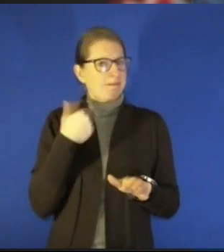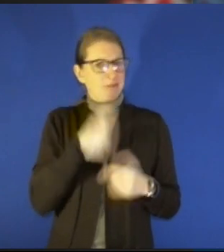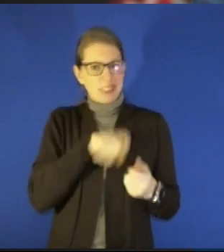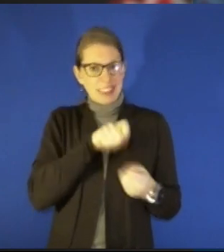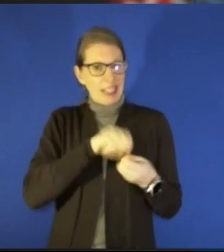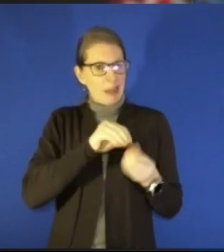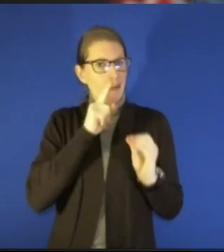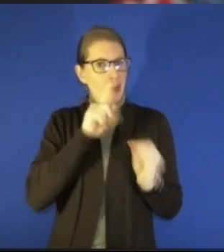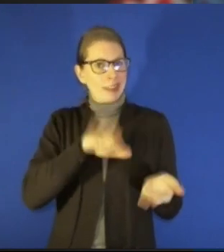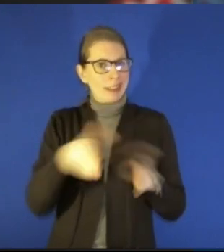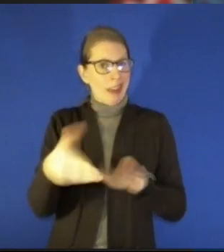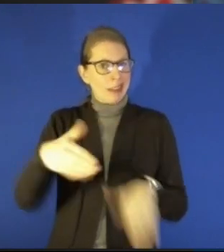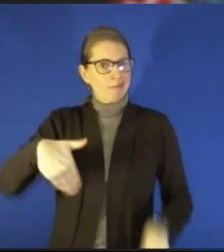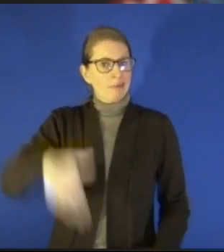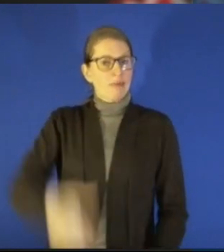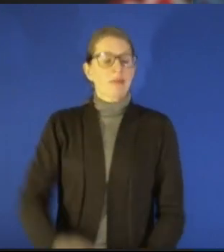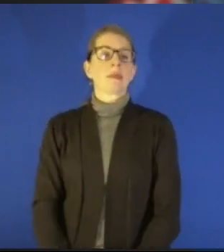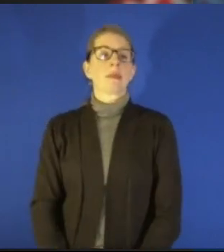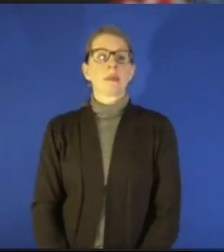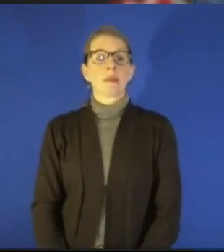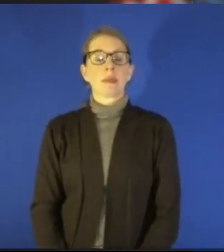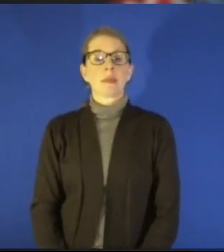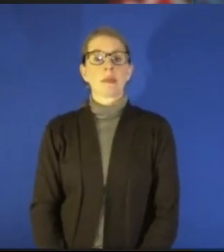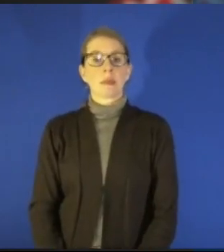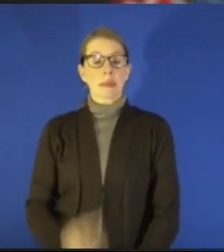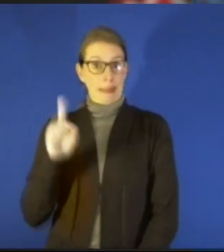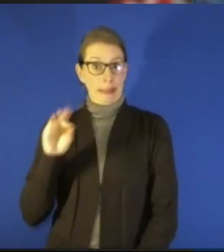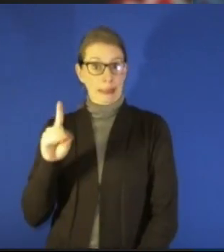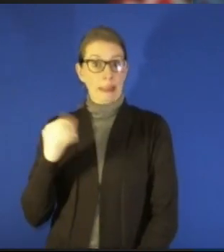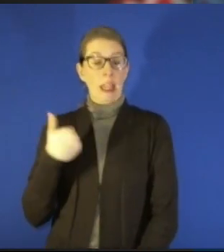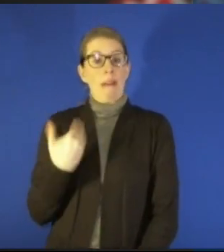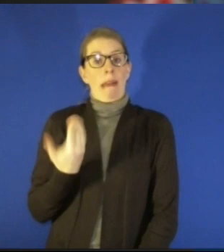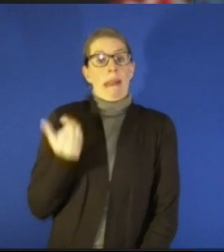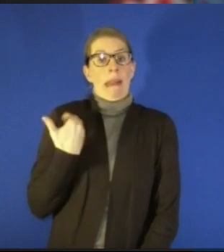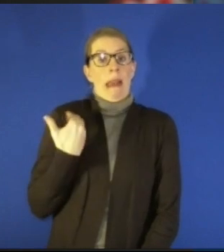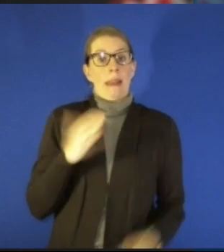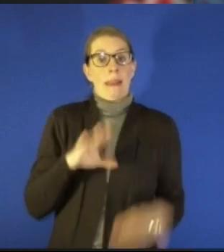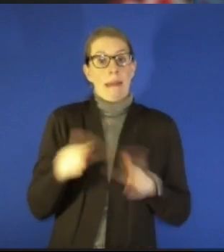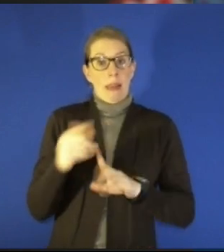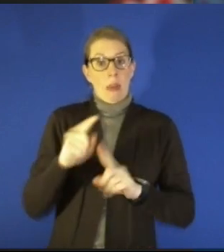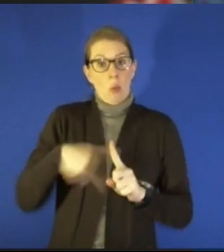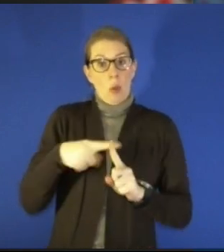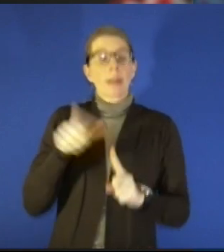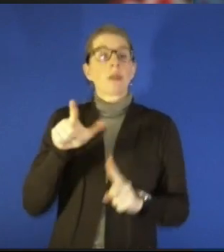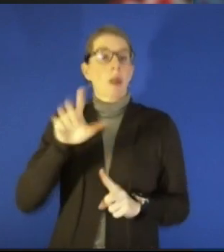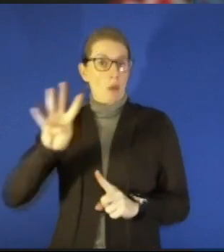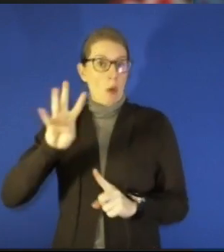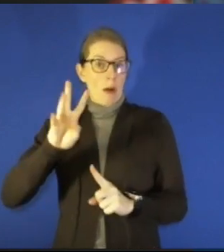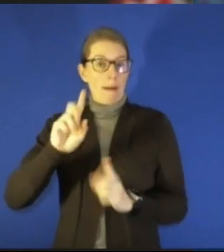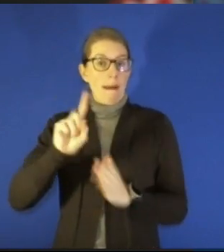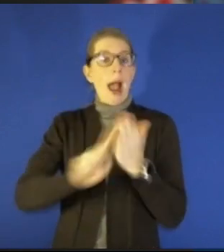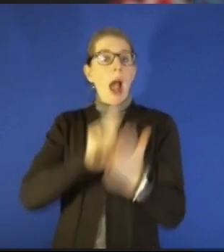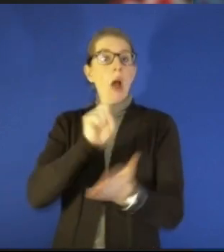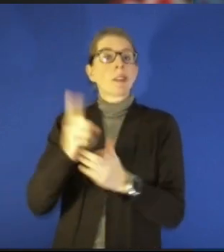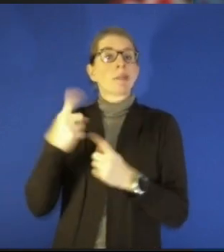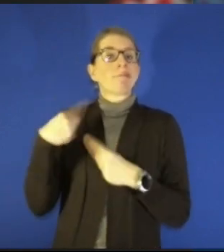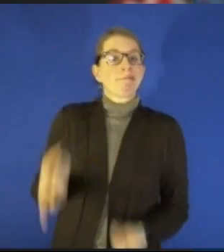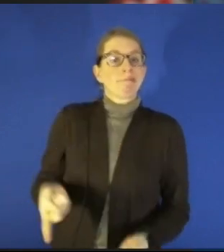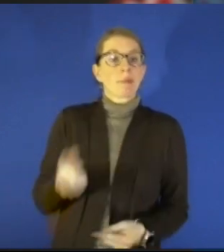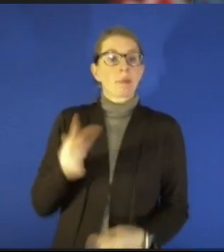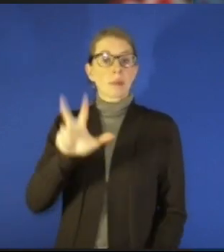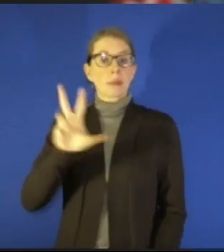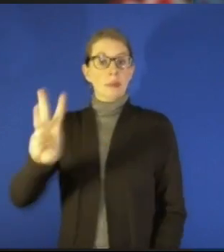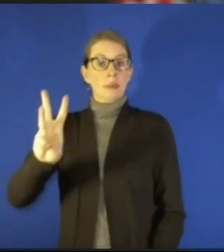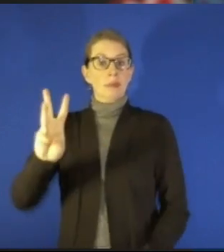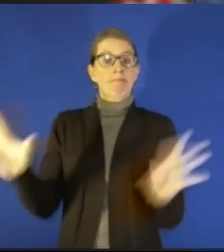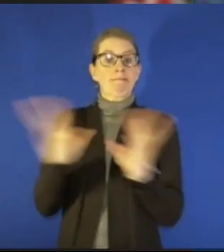time. Let's see, we did have our last death was in the last 24 hours as well. We've had 36 total